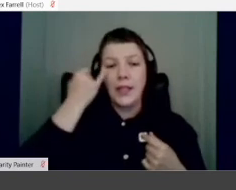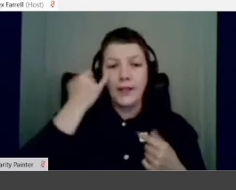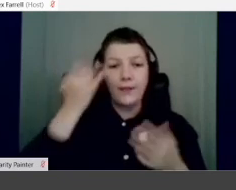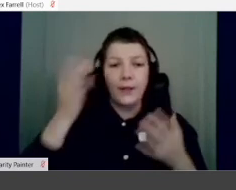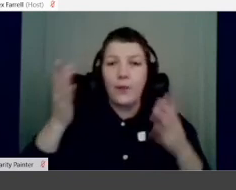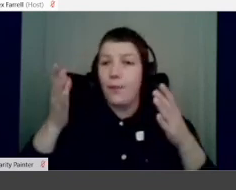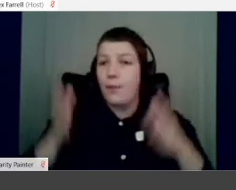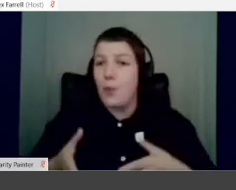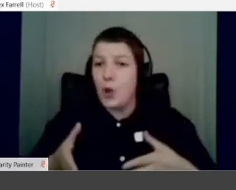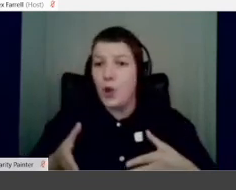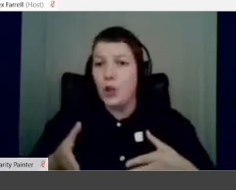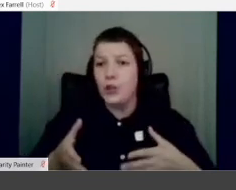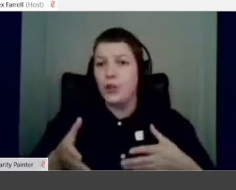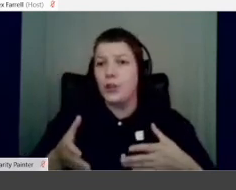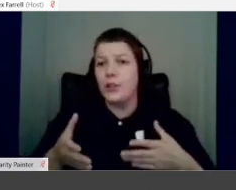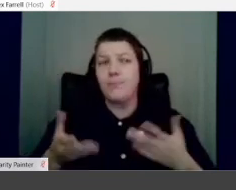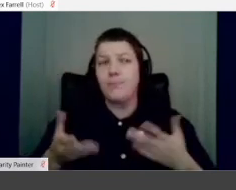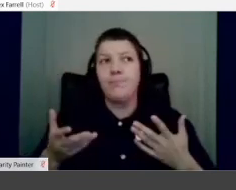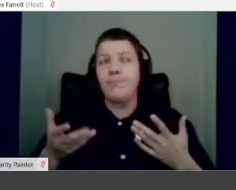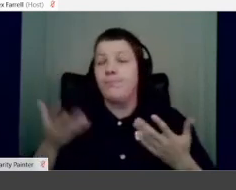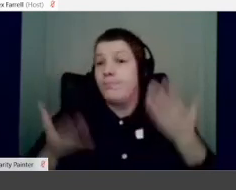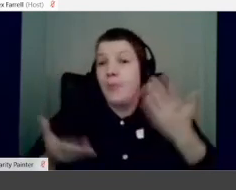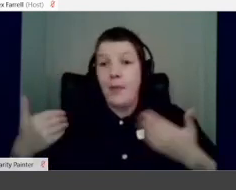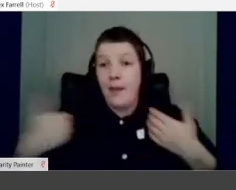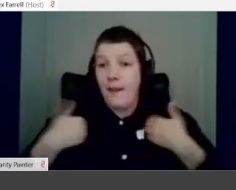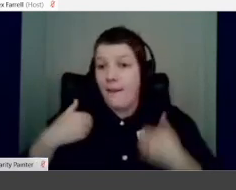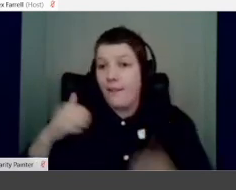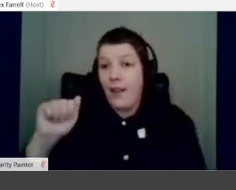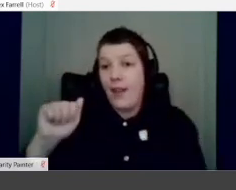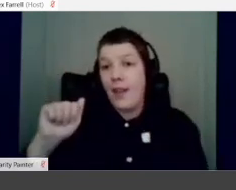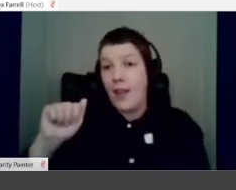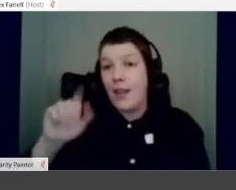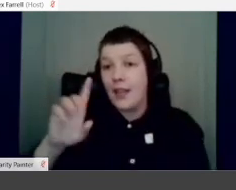they have attention deficit disorder, or